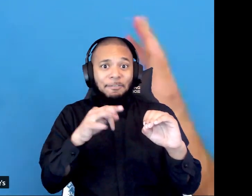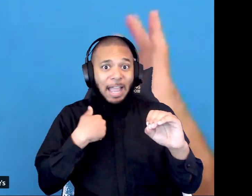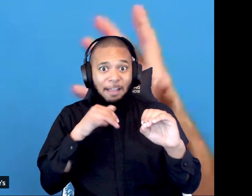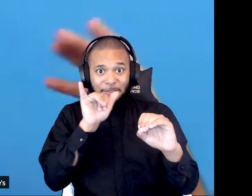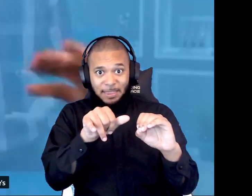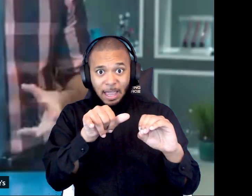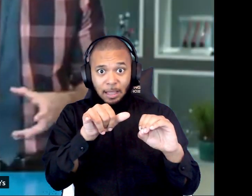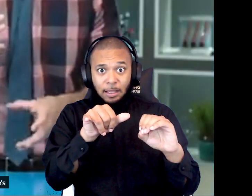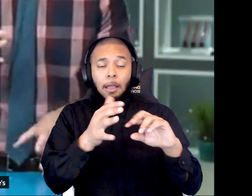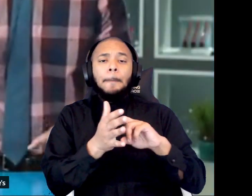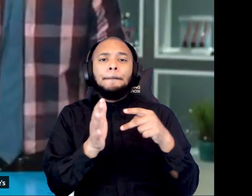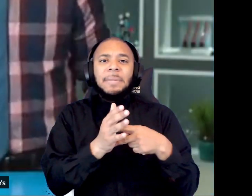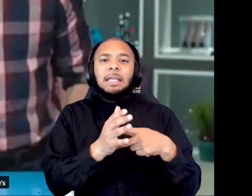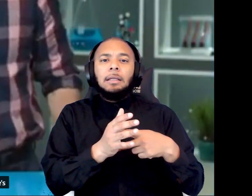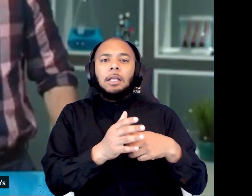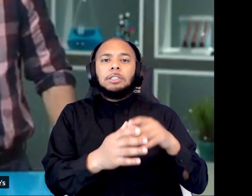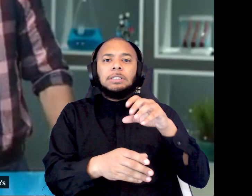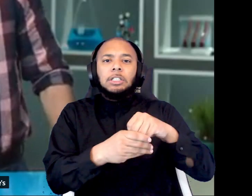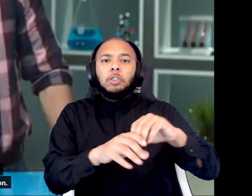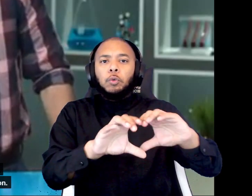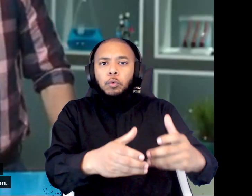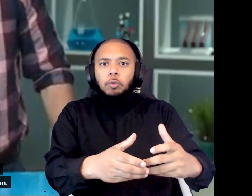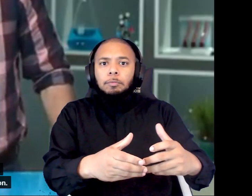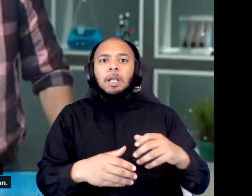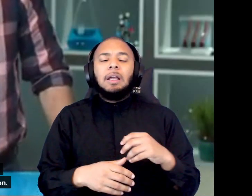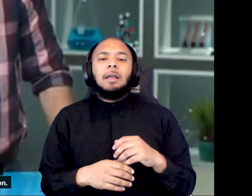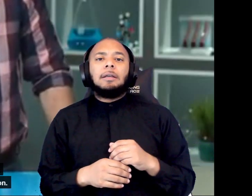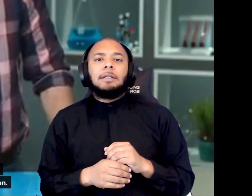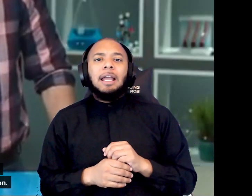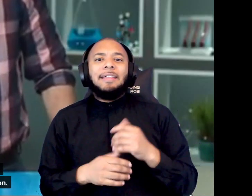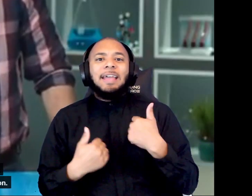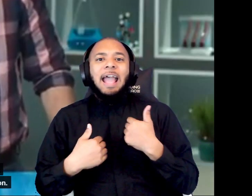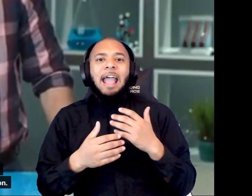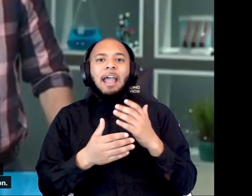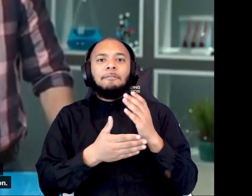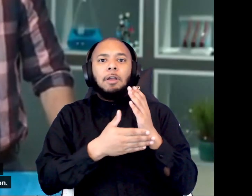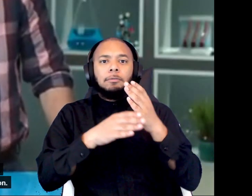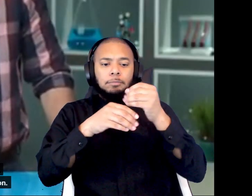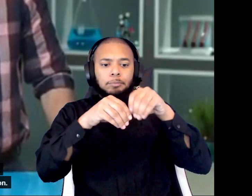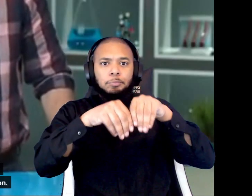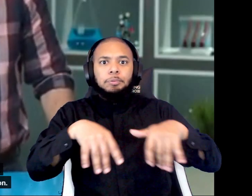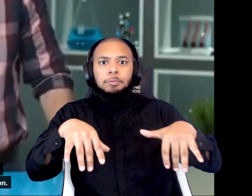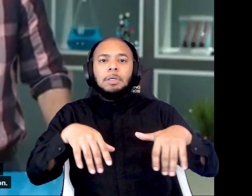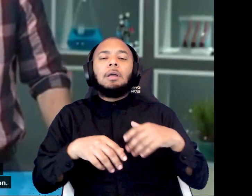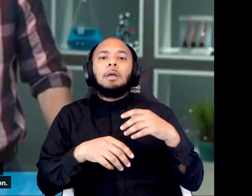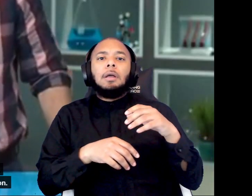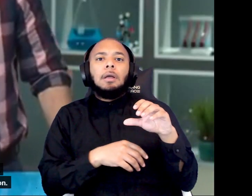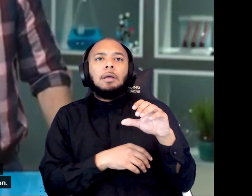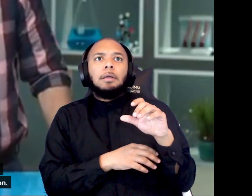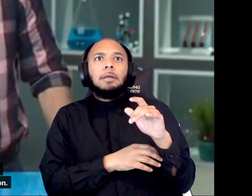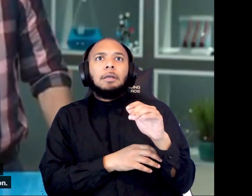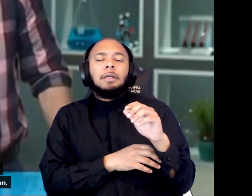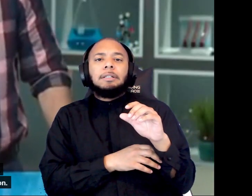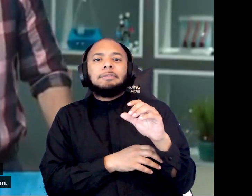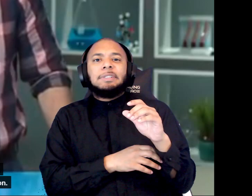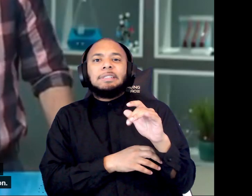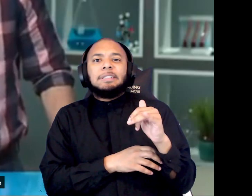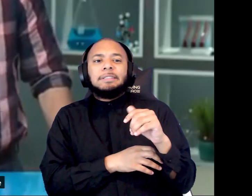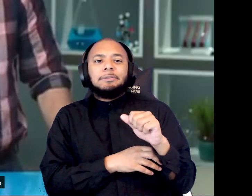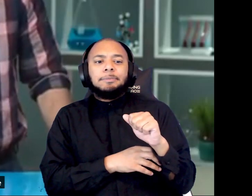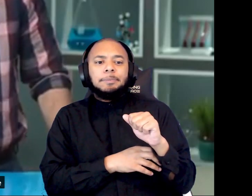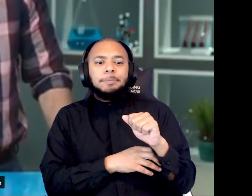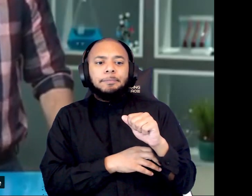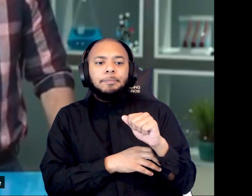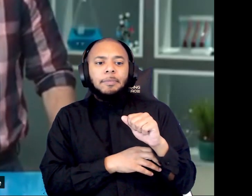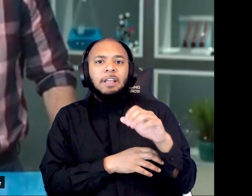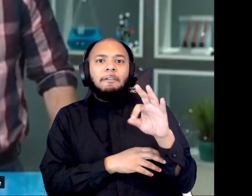group are called carbonyl compounds. So there's a lot of different carbonyl compounds. Formaldehyde, which is used in preservation,